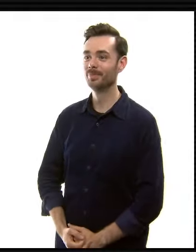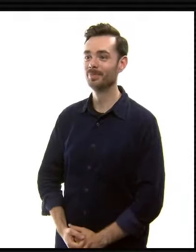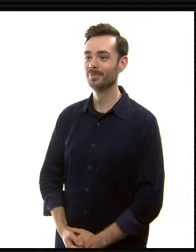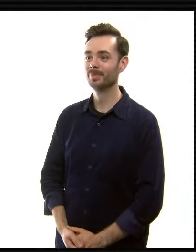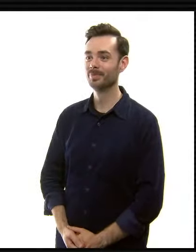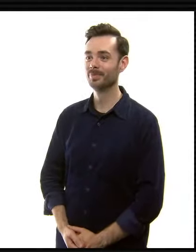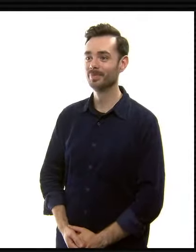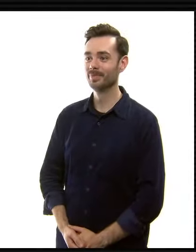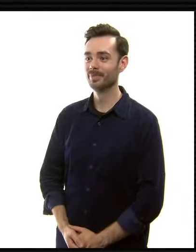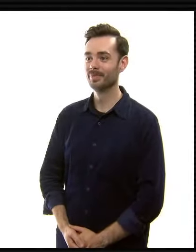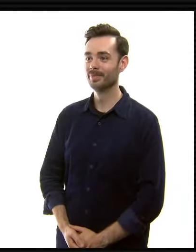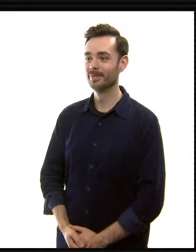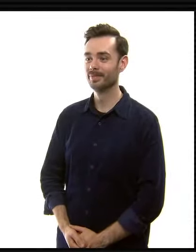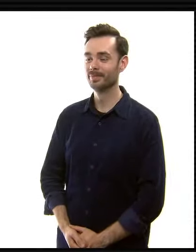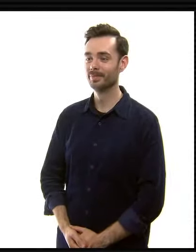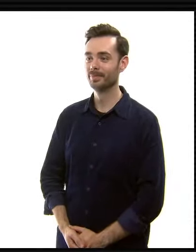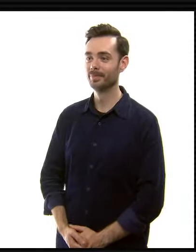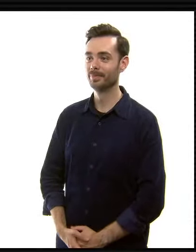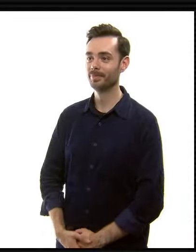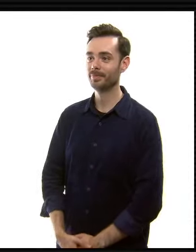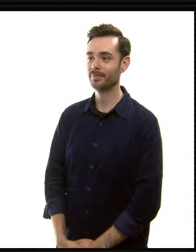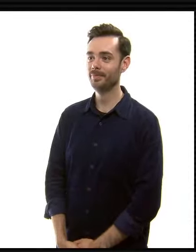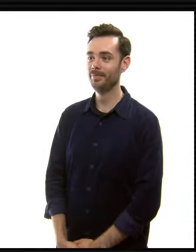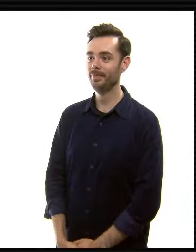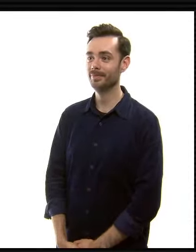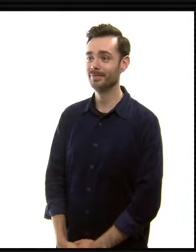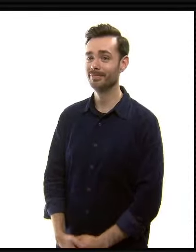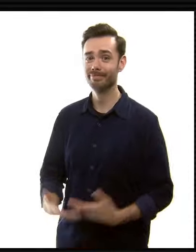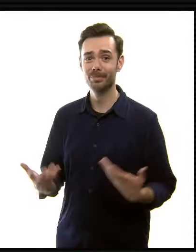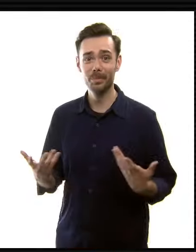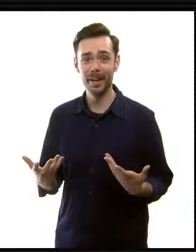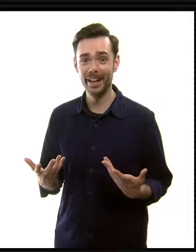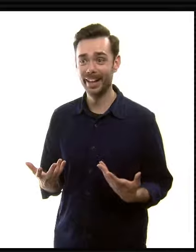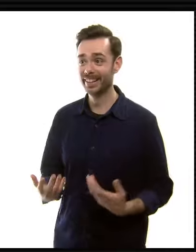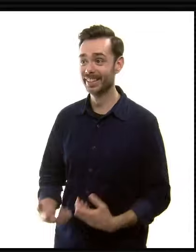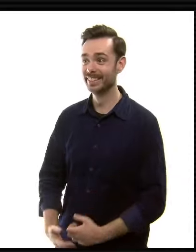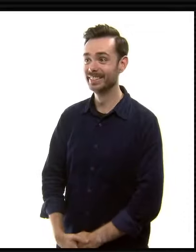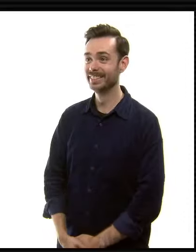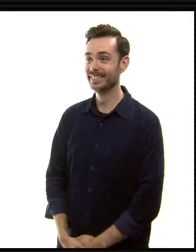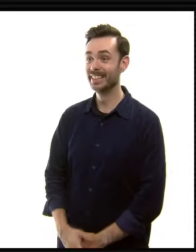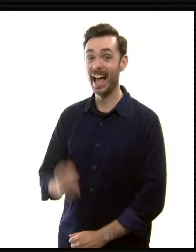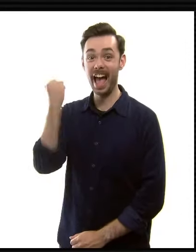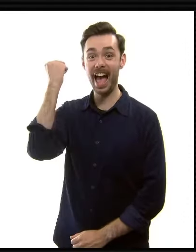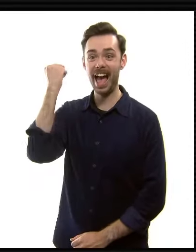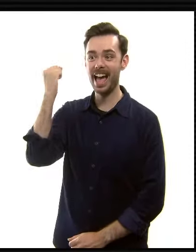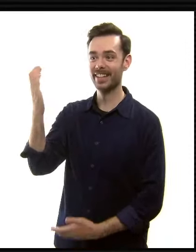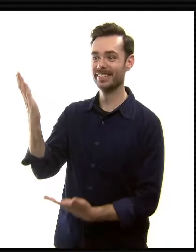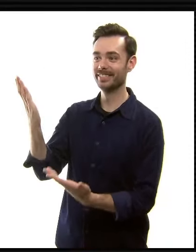There. Yeah, that does. Where is it? There. I got it.